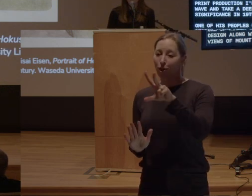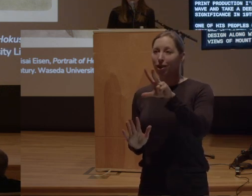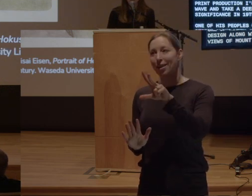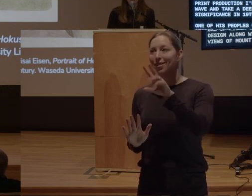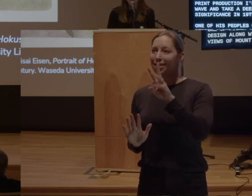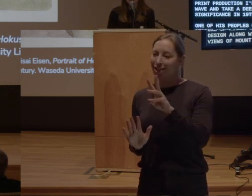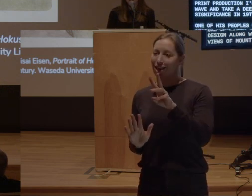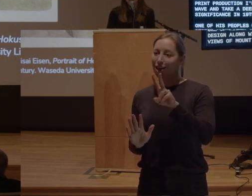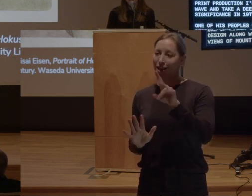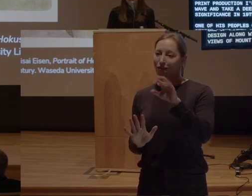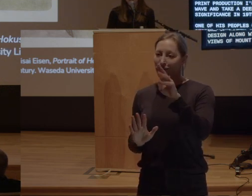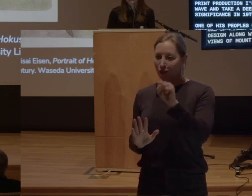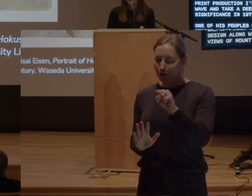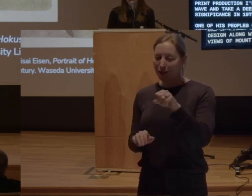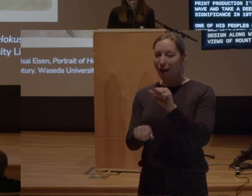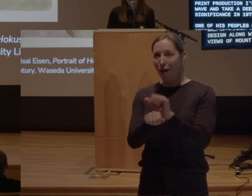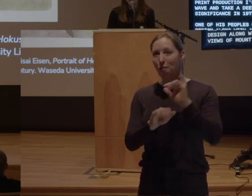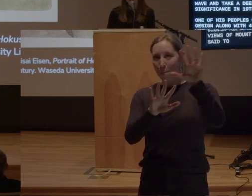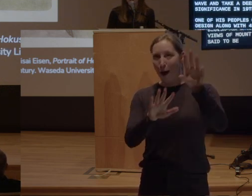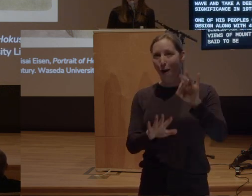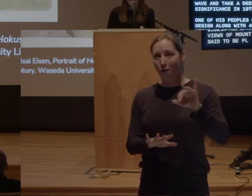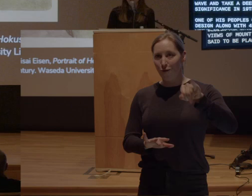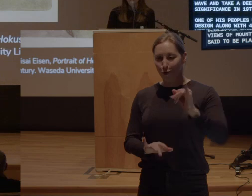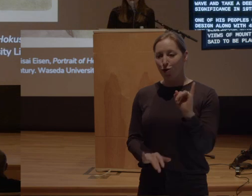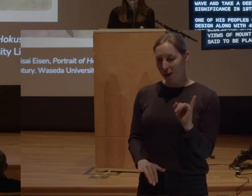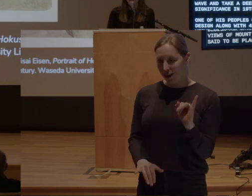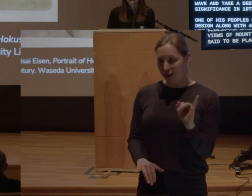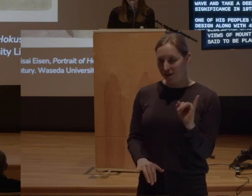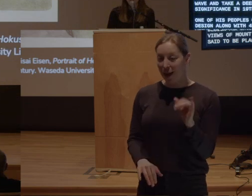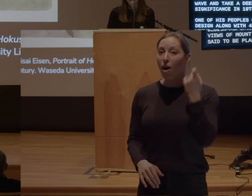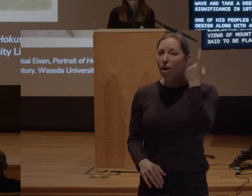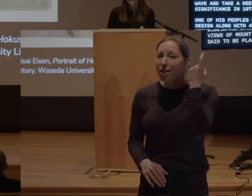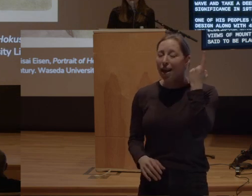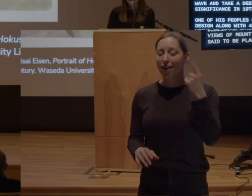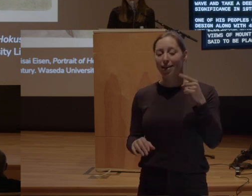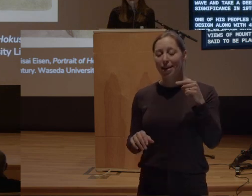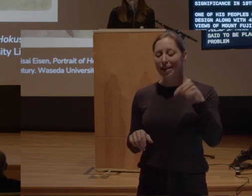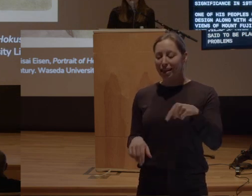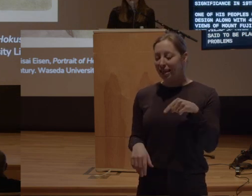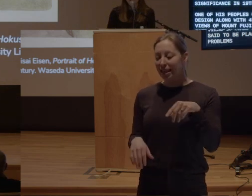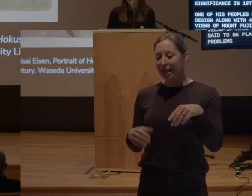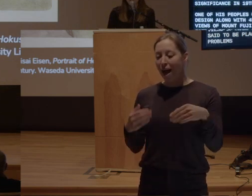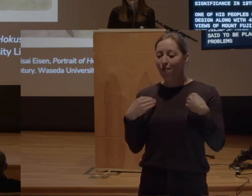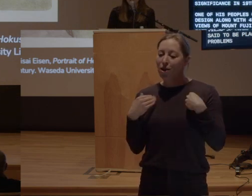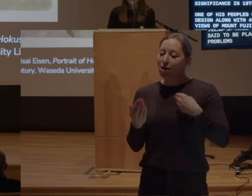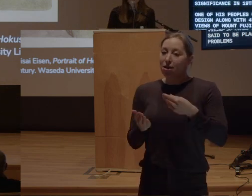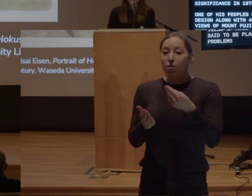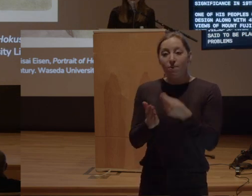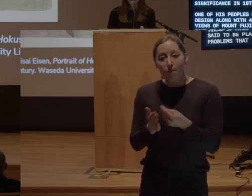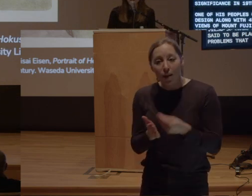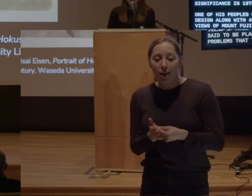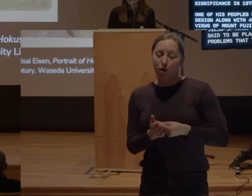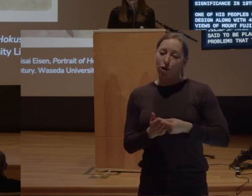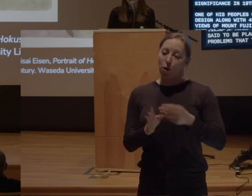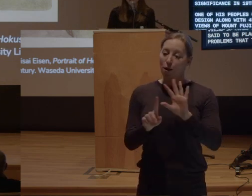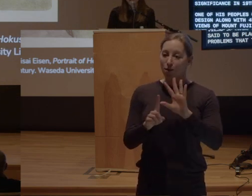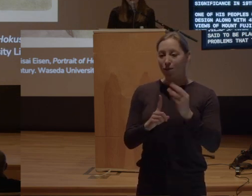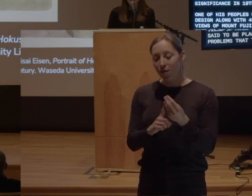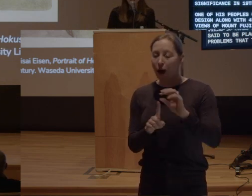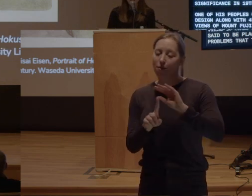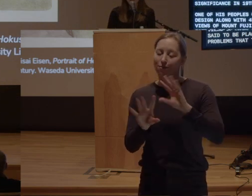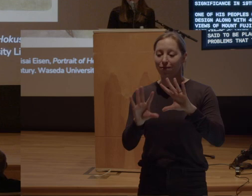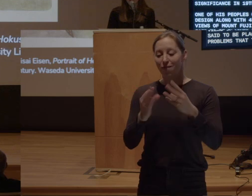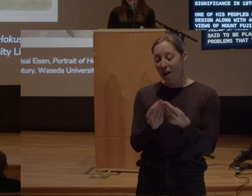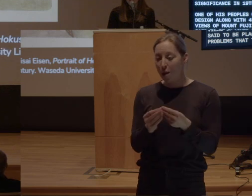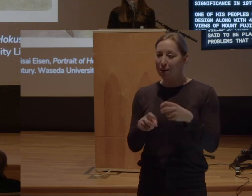in his 70s and said to be plagued by financial and family problems. That the series was extended to